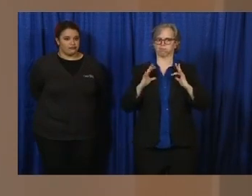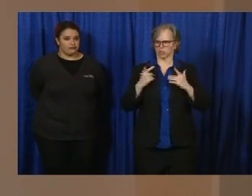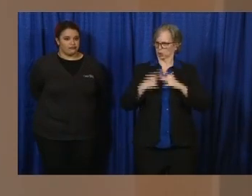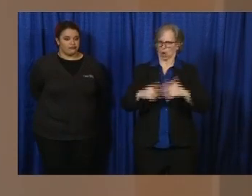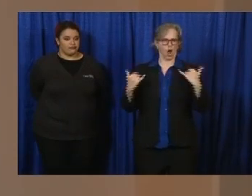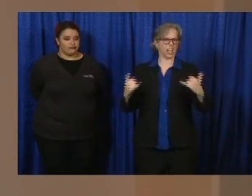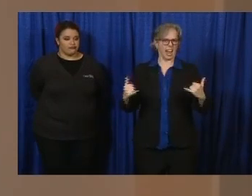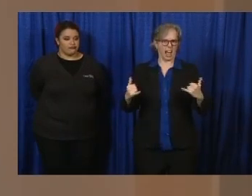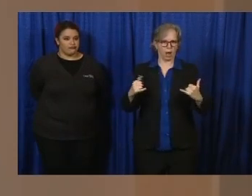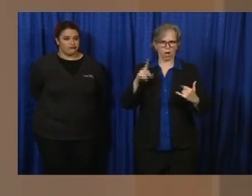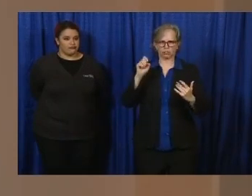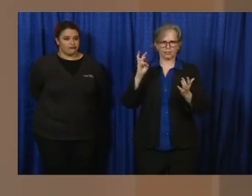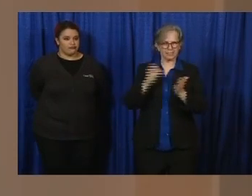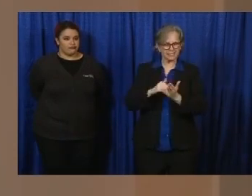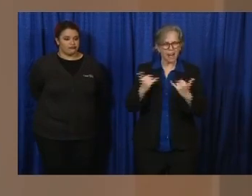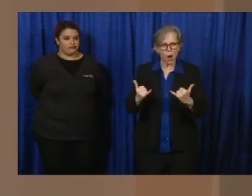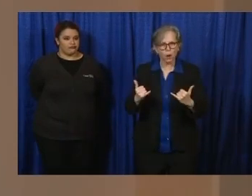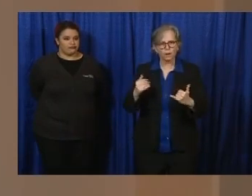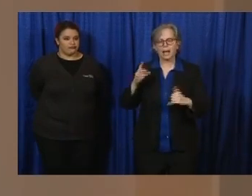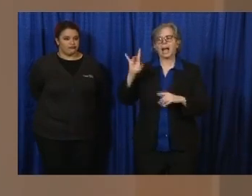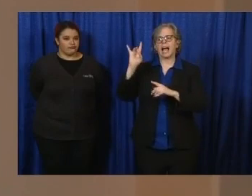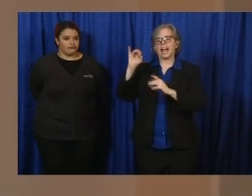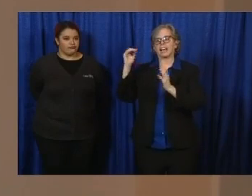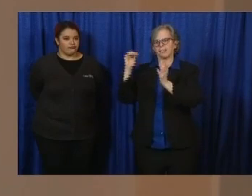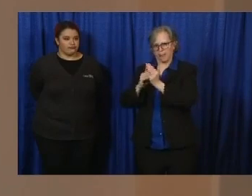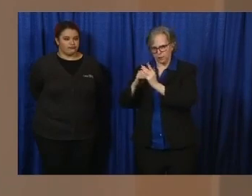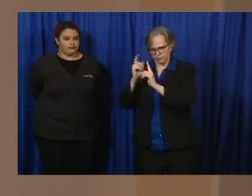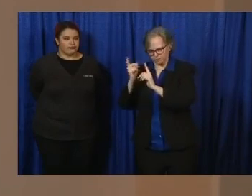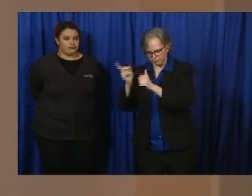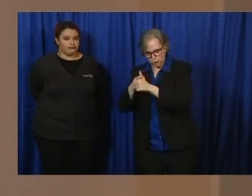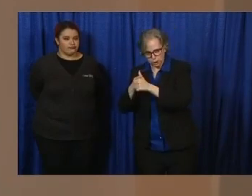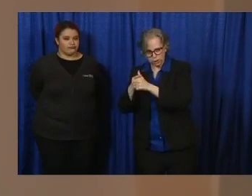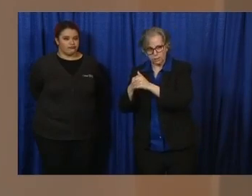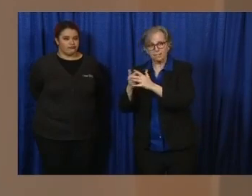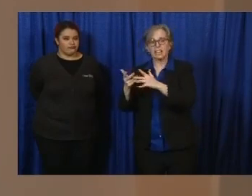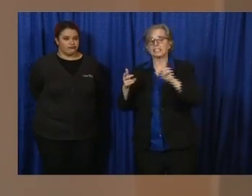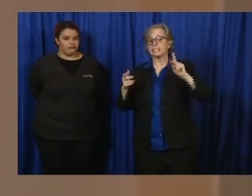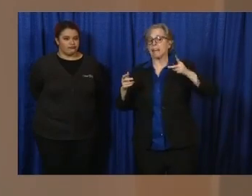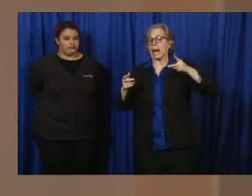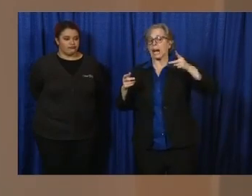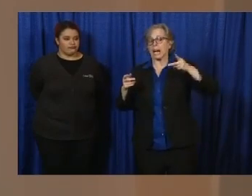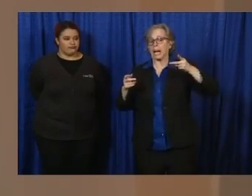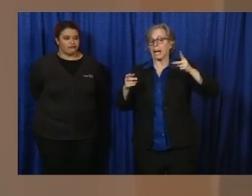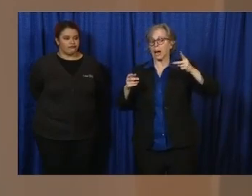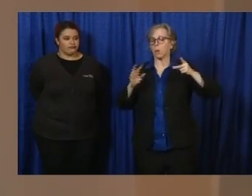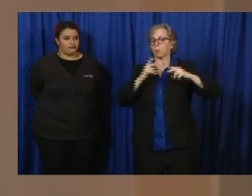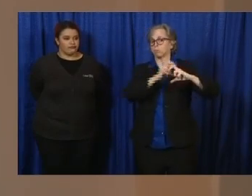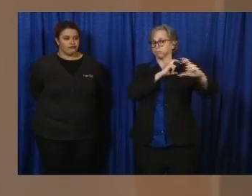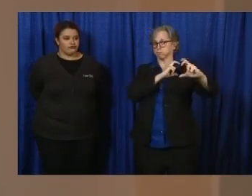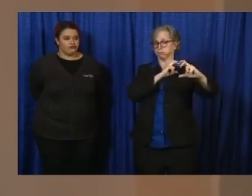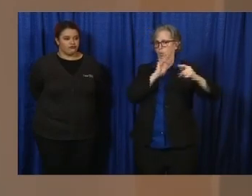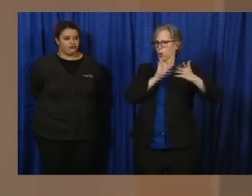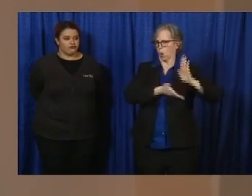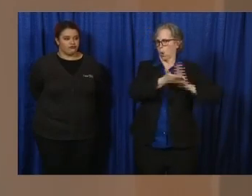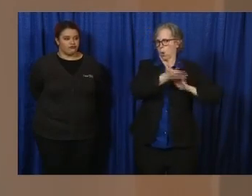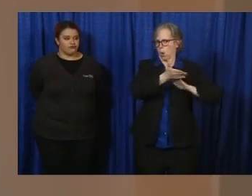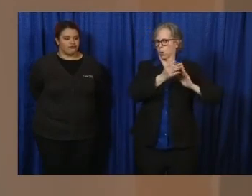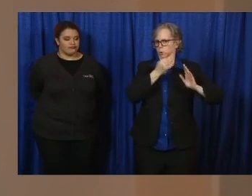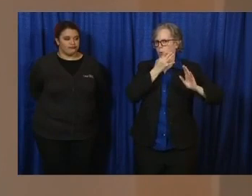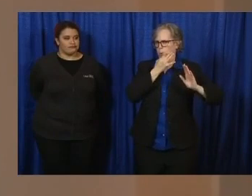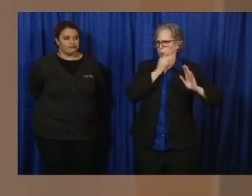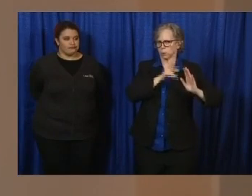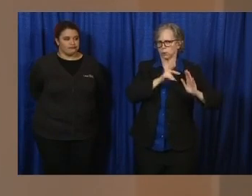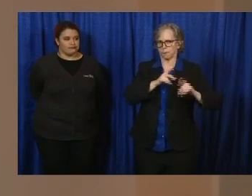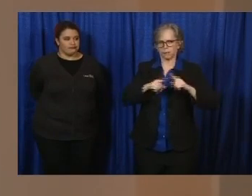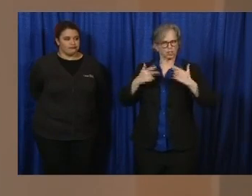from the hospital and the logistics of getting them there and then getting them back. But starting basically today, they are gearing it